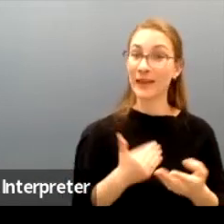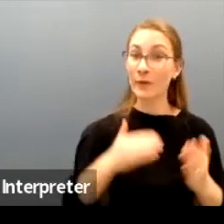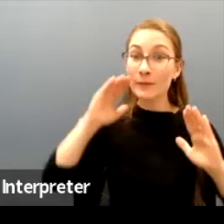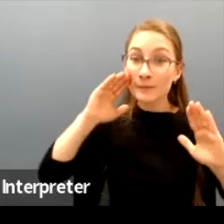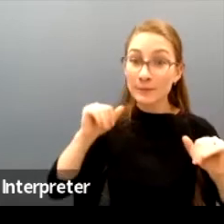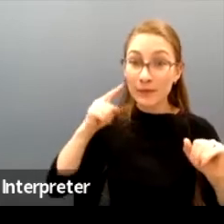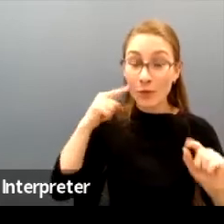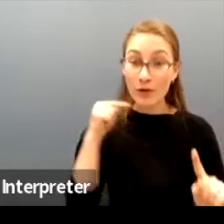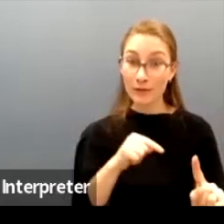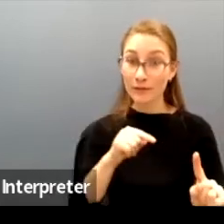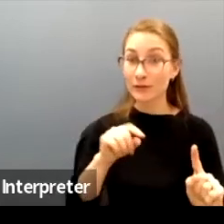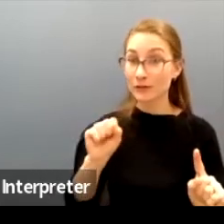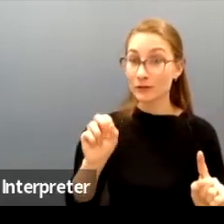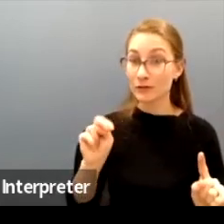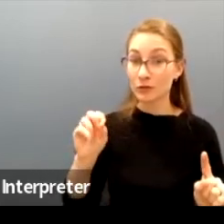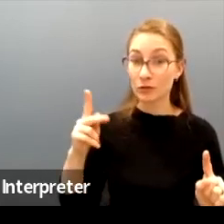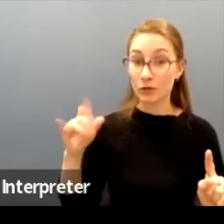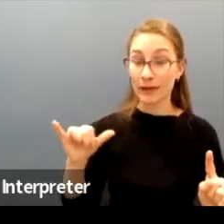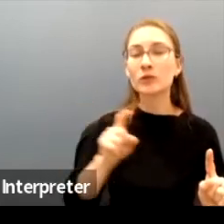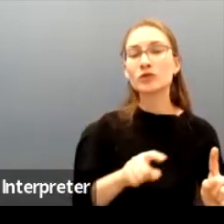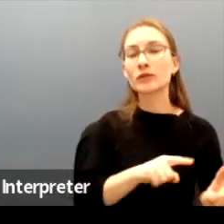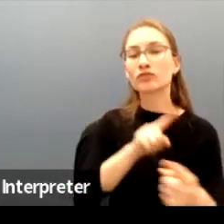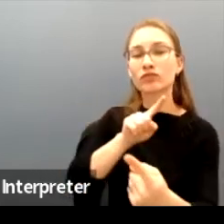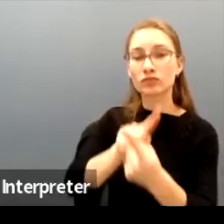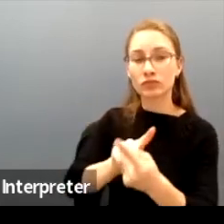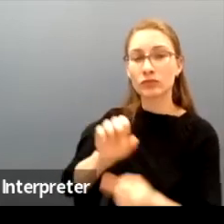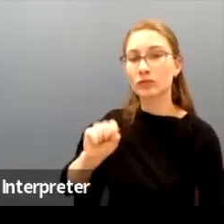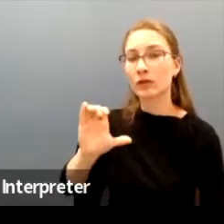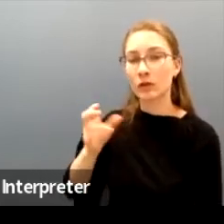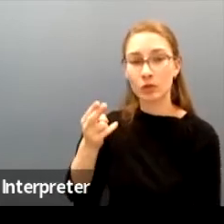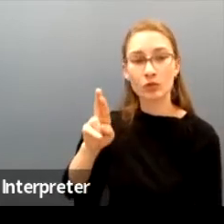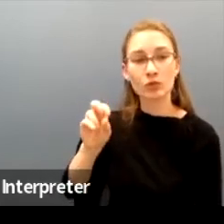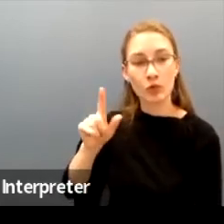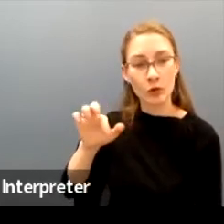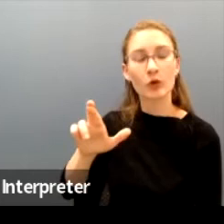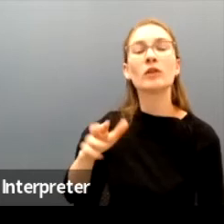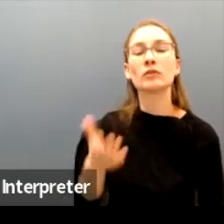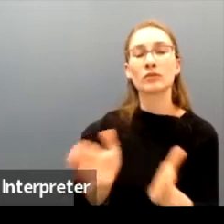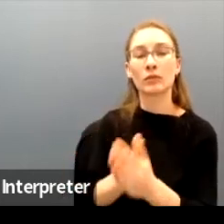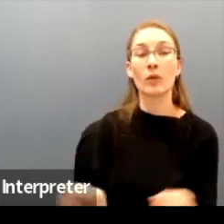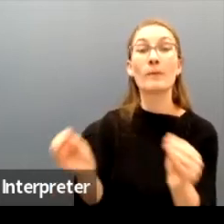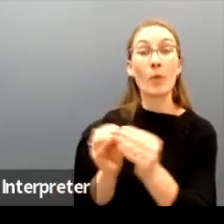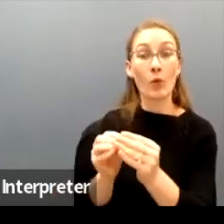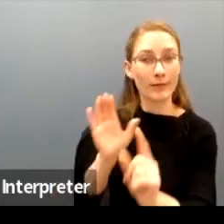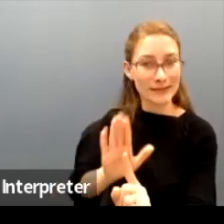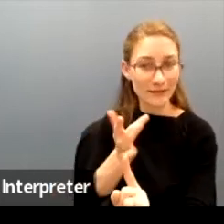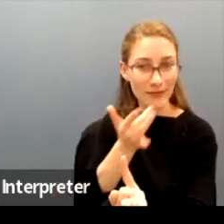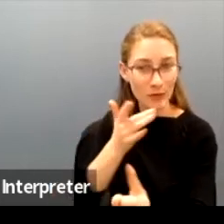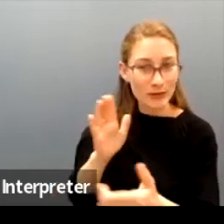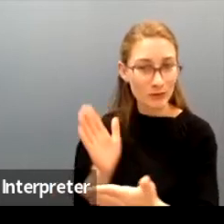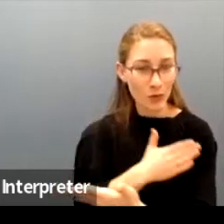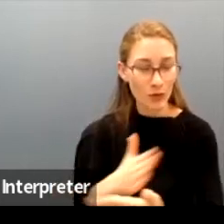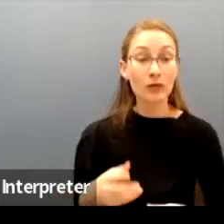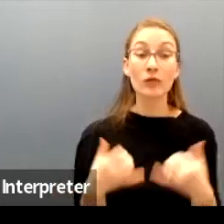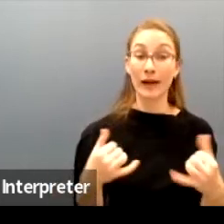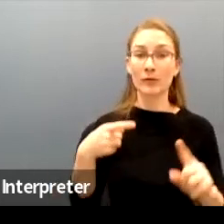right now is for him to go up to Schroeder to request for more of his favorite song. And he's currently using a Go Talk 9. And